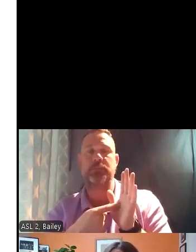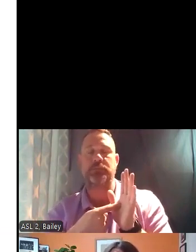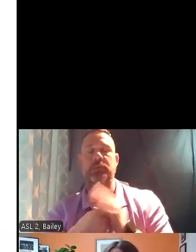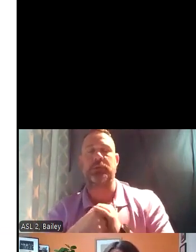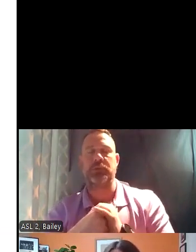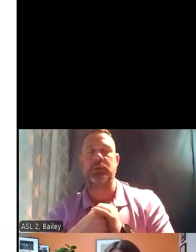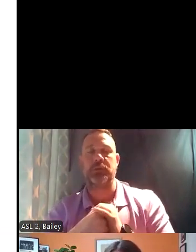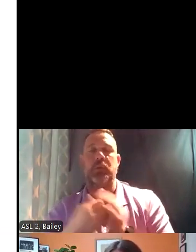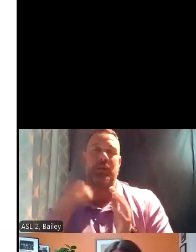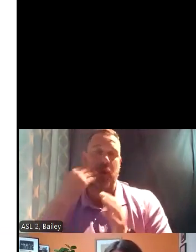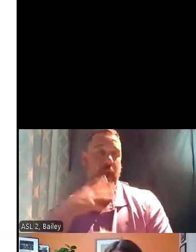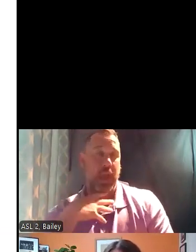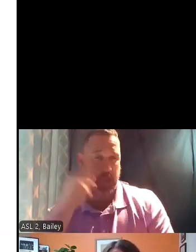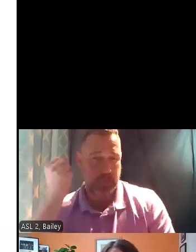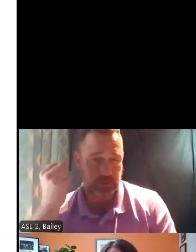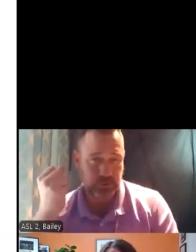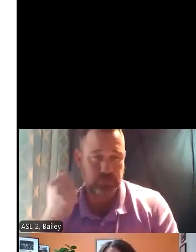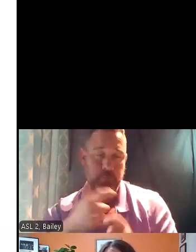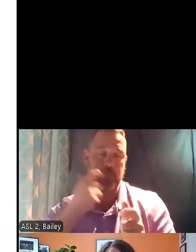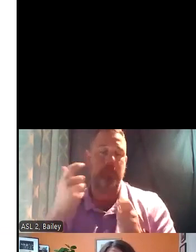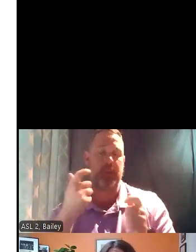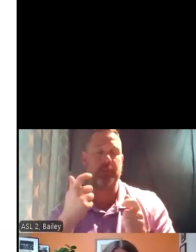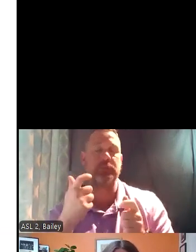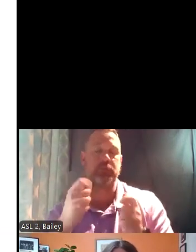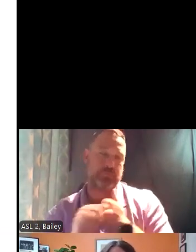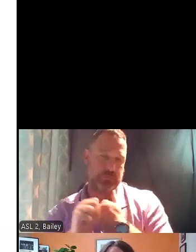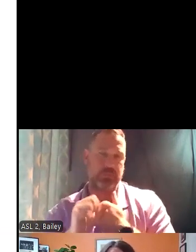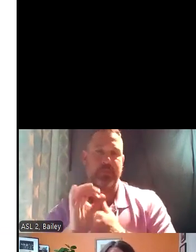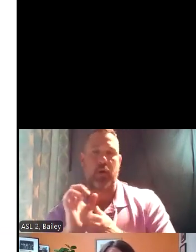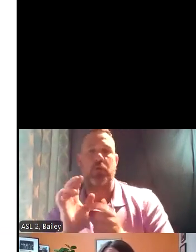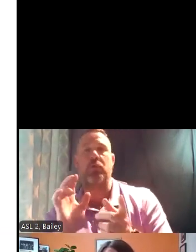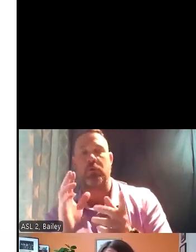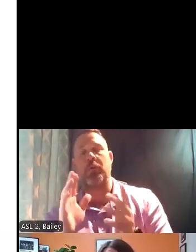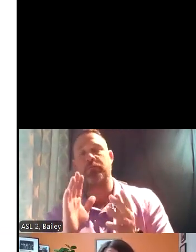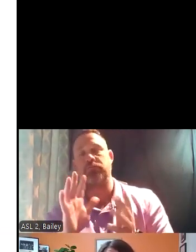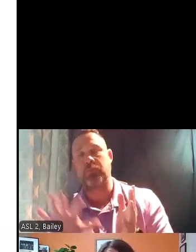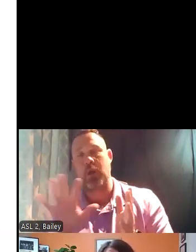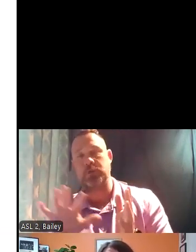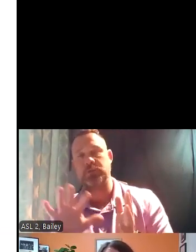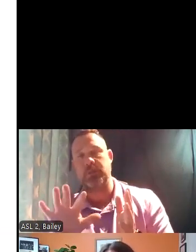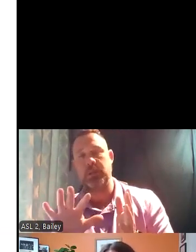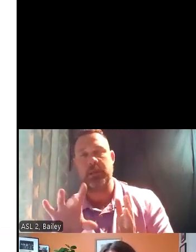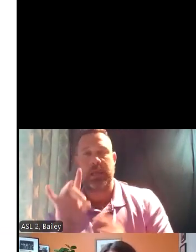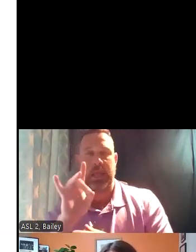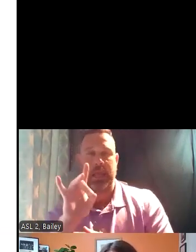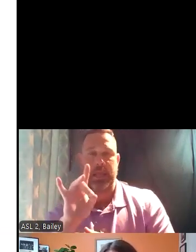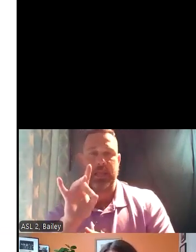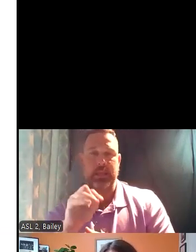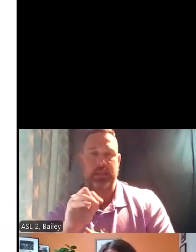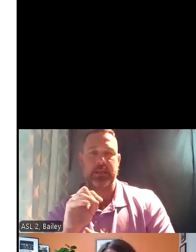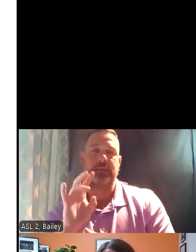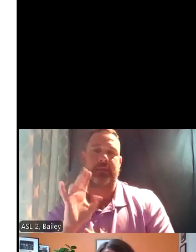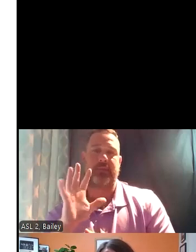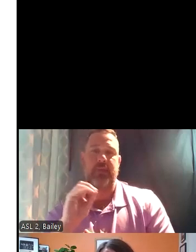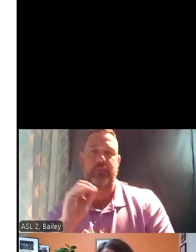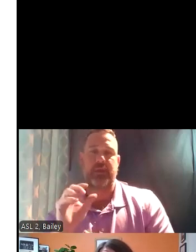that age is our biggest risk factor. And we know that approximately at the age of 80, 75% of people